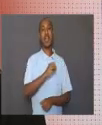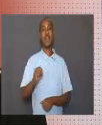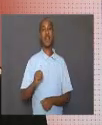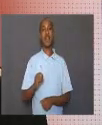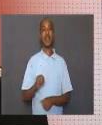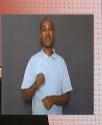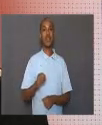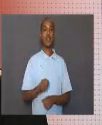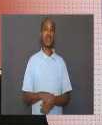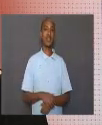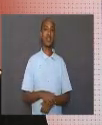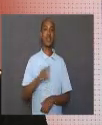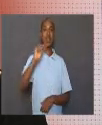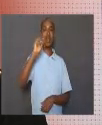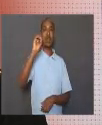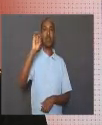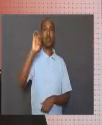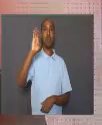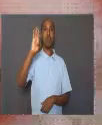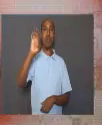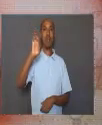the Nobel Peace Prize.